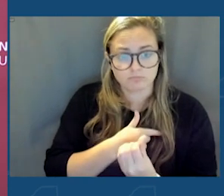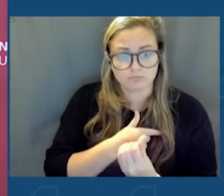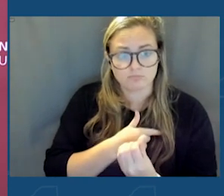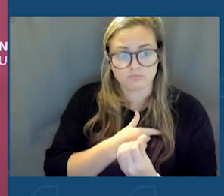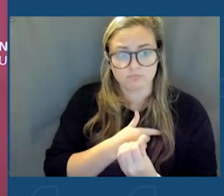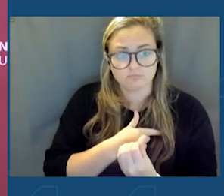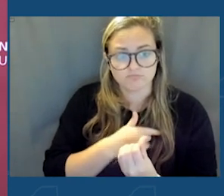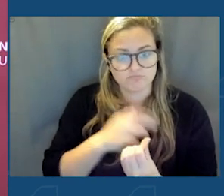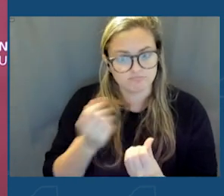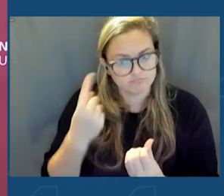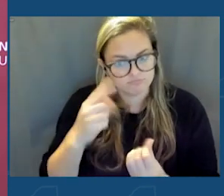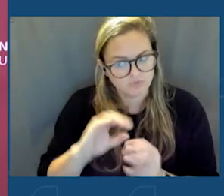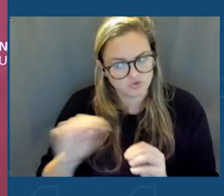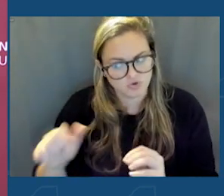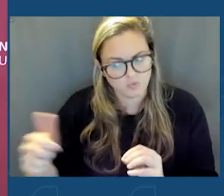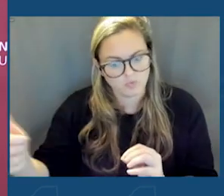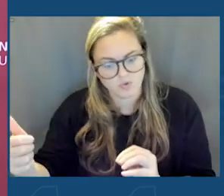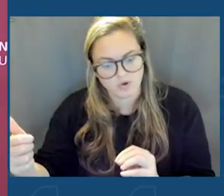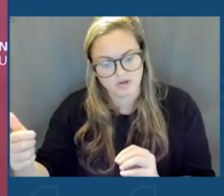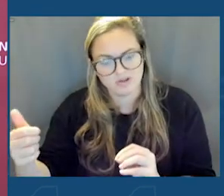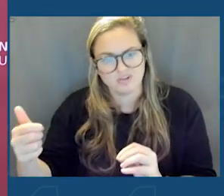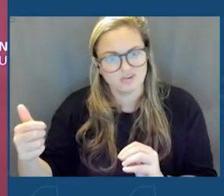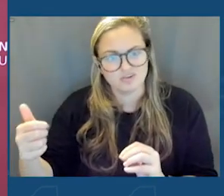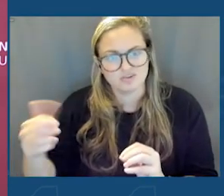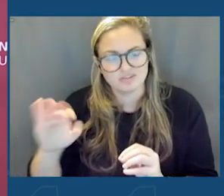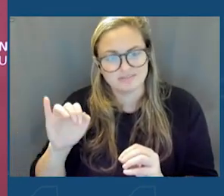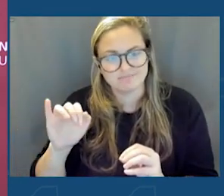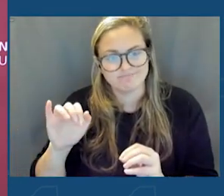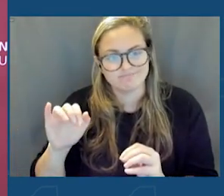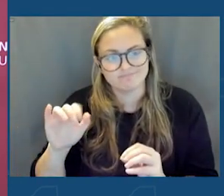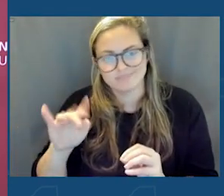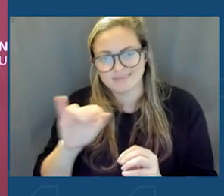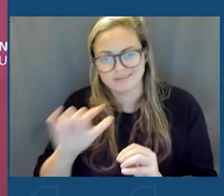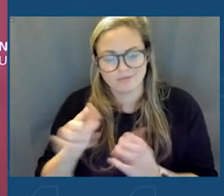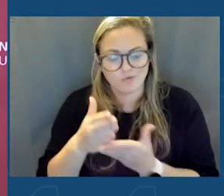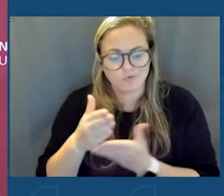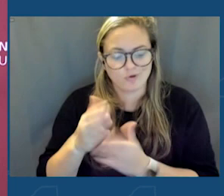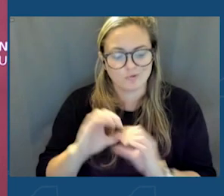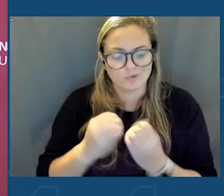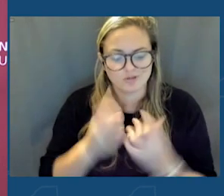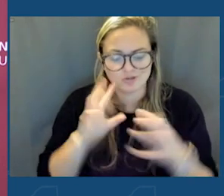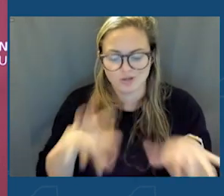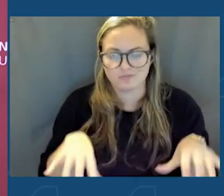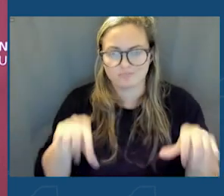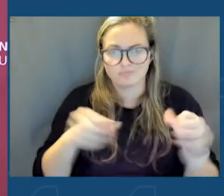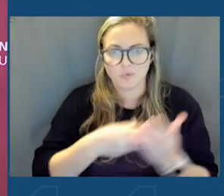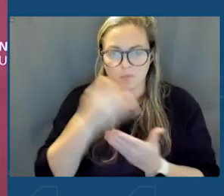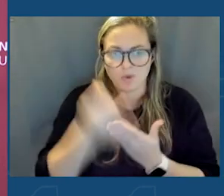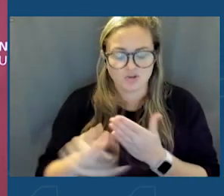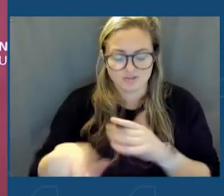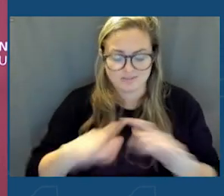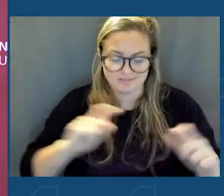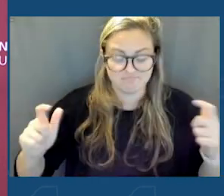historic civil rights organization in American history has undertaken a project of this